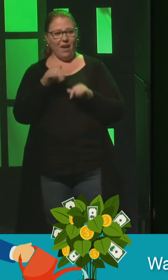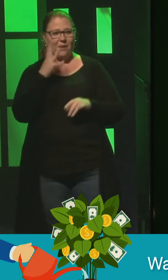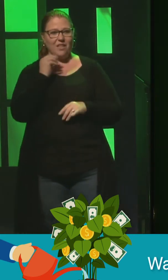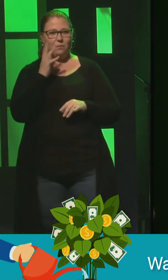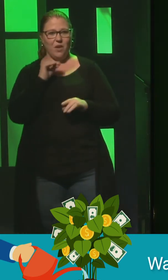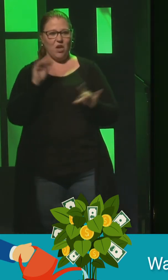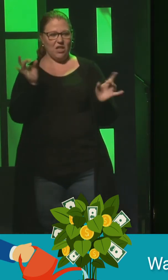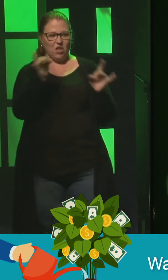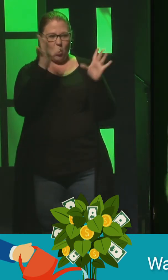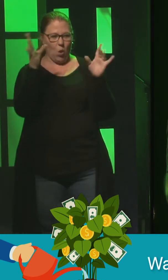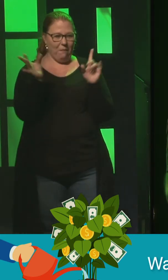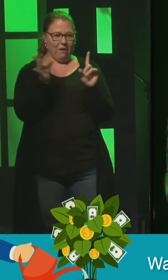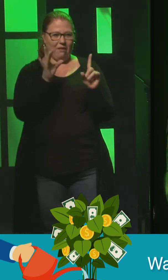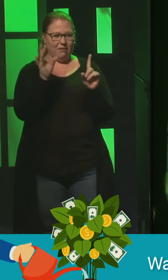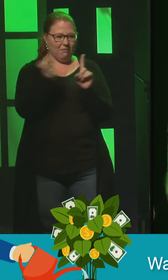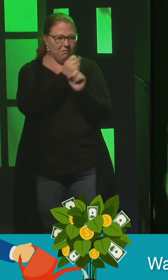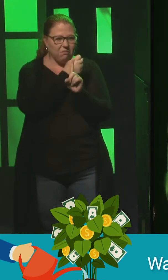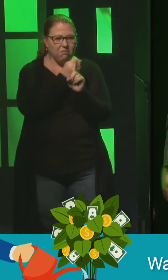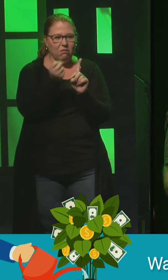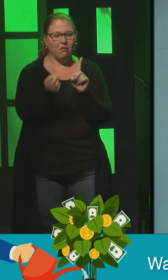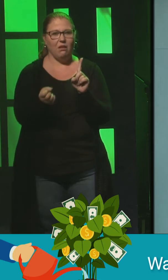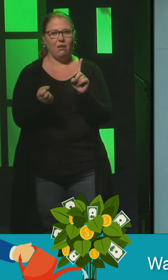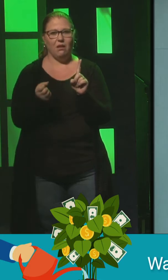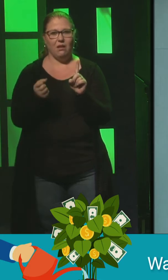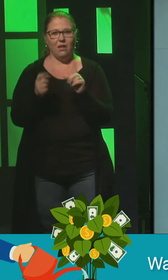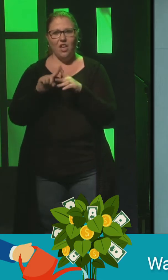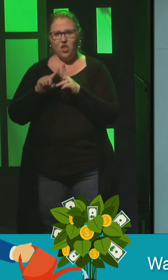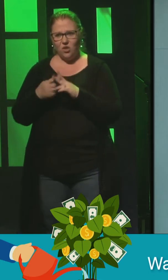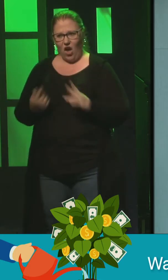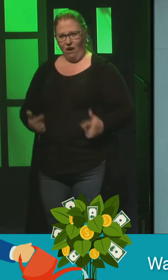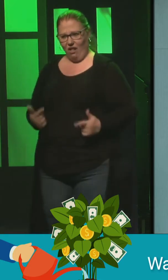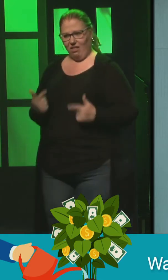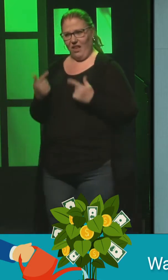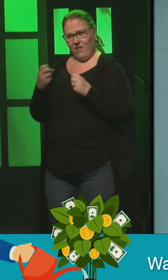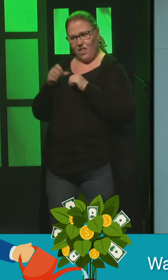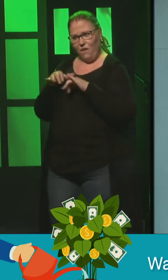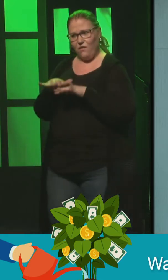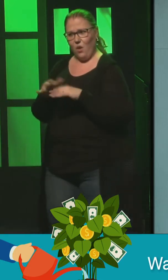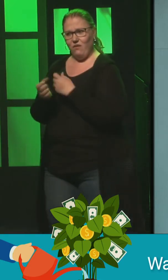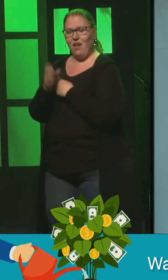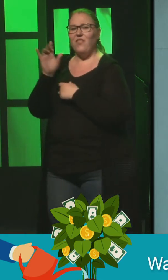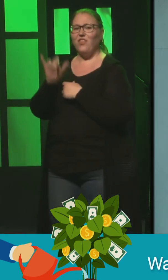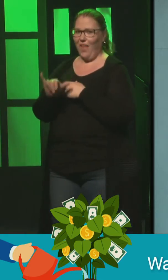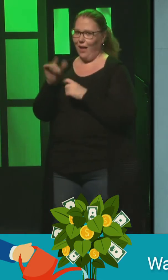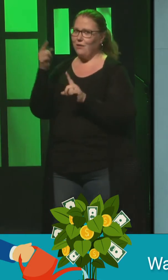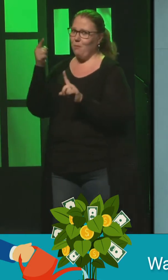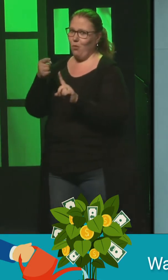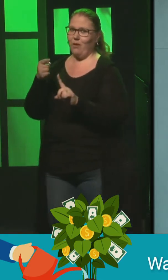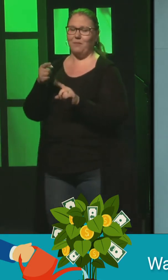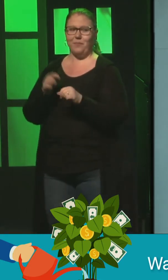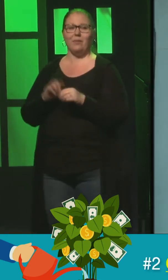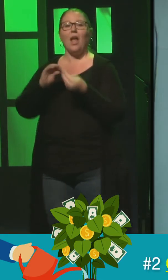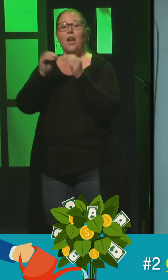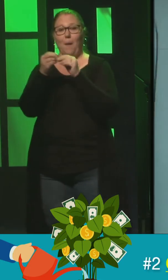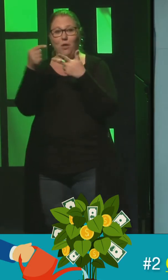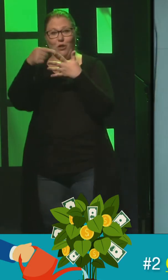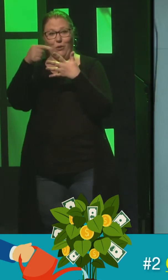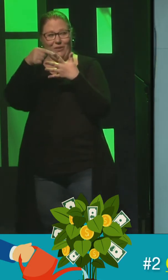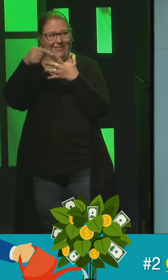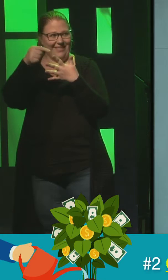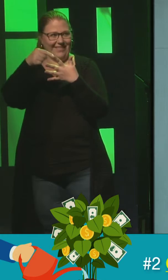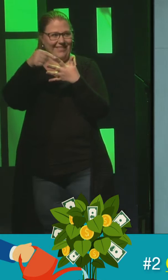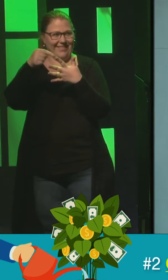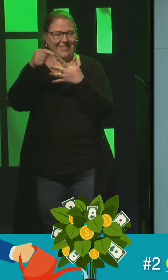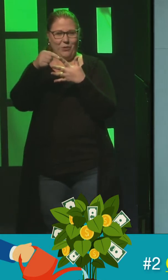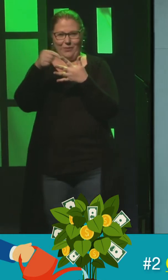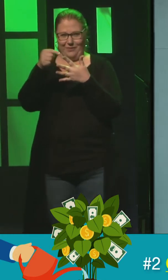as torment. You start walking in the flow of it, man, that's where it's at. Okay, number two. These next ones go